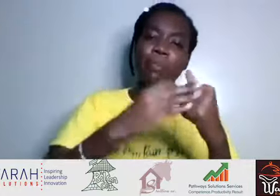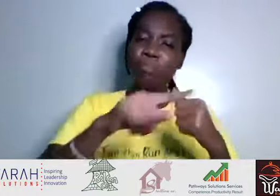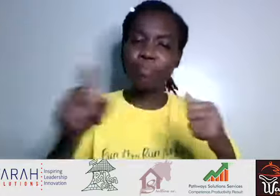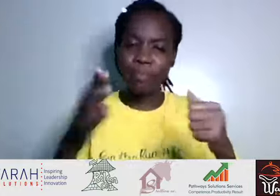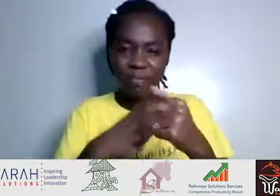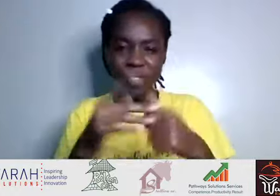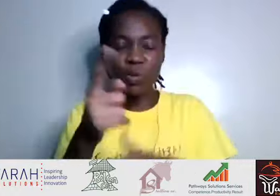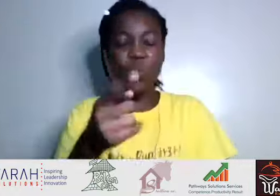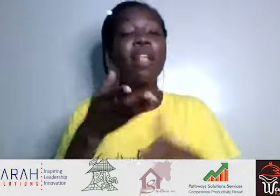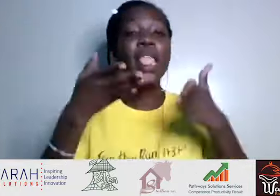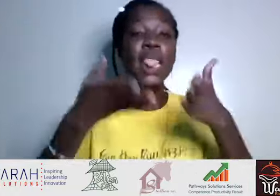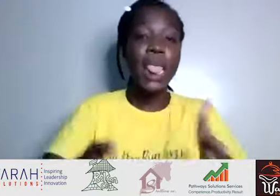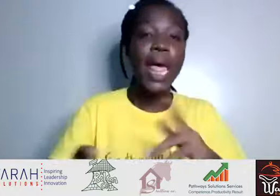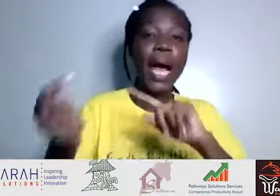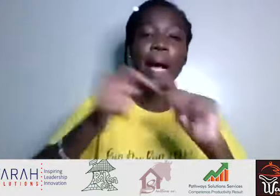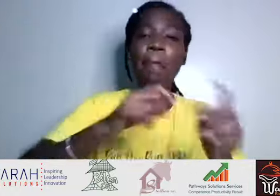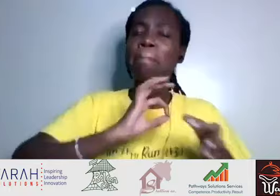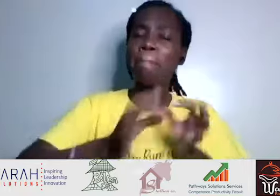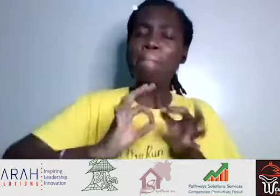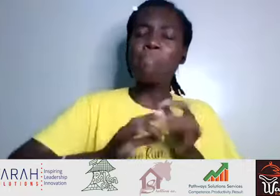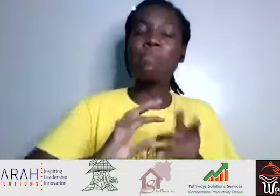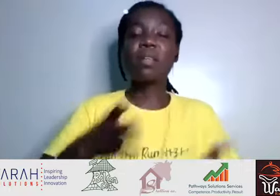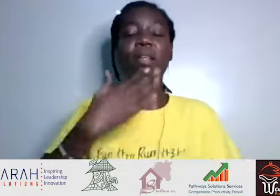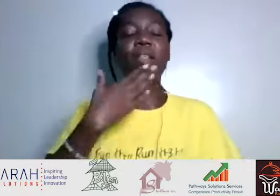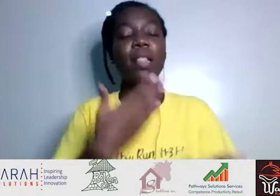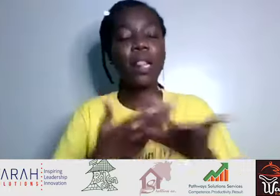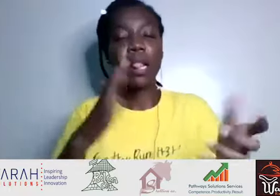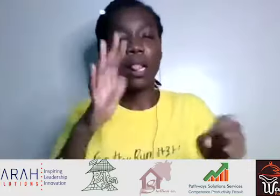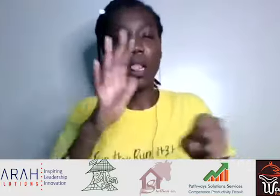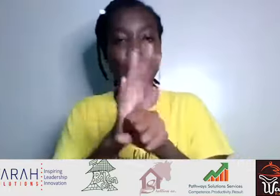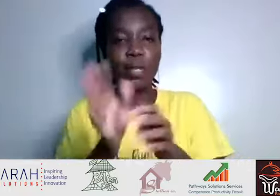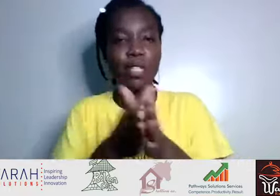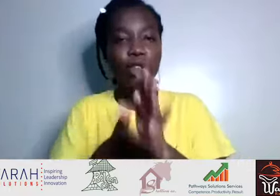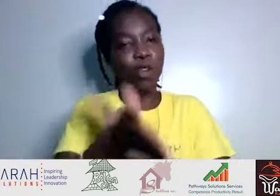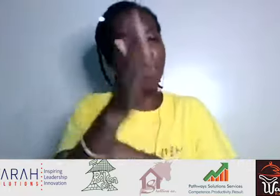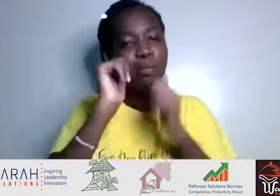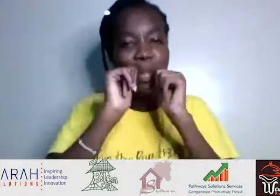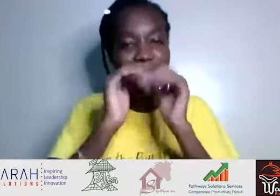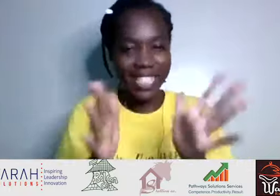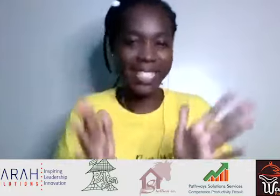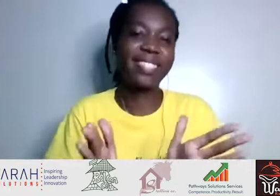keep, may God bless you. Sandra,